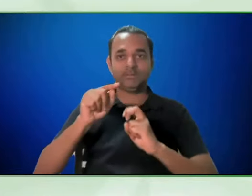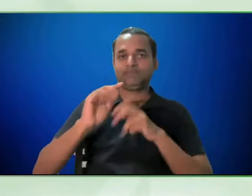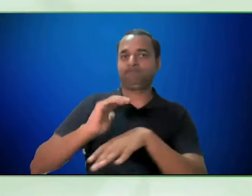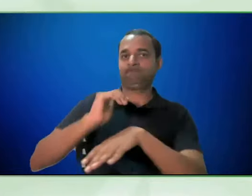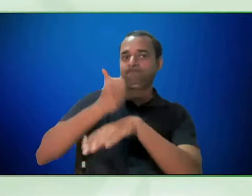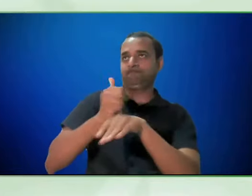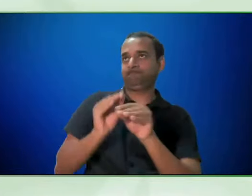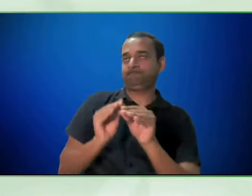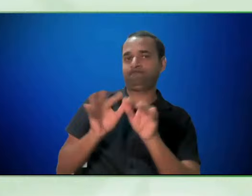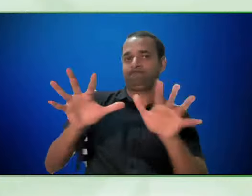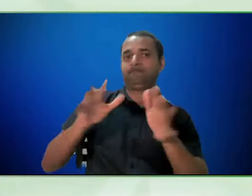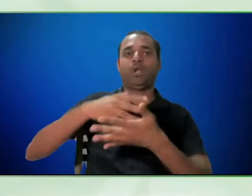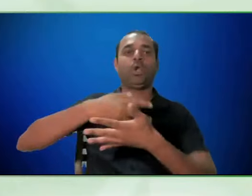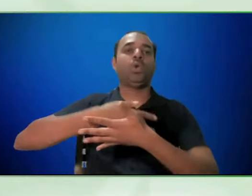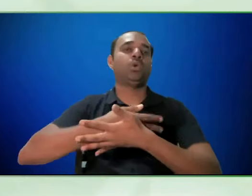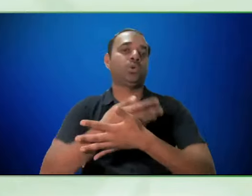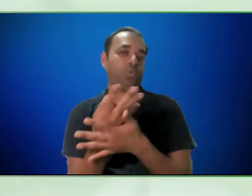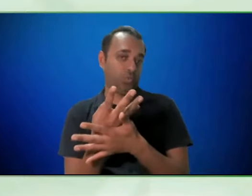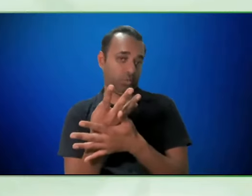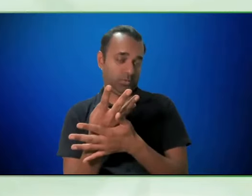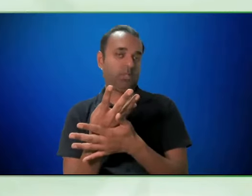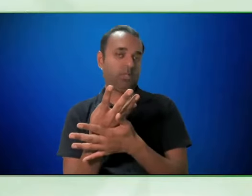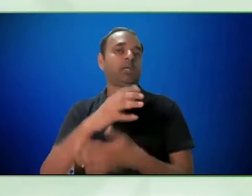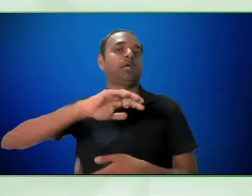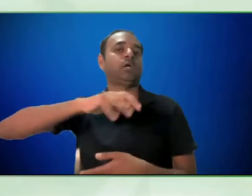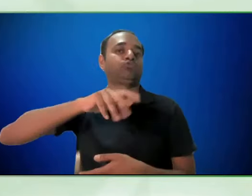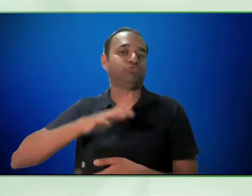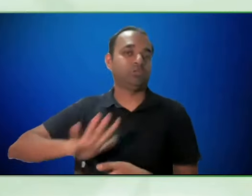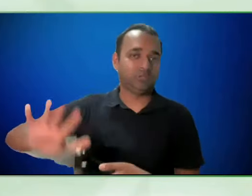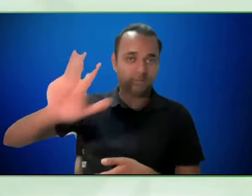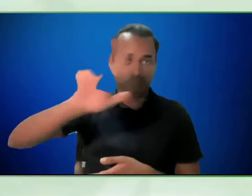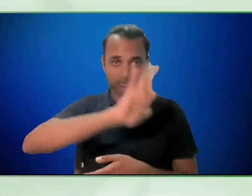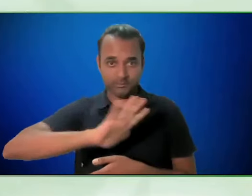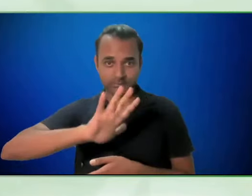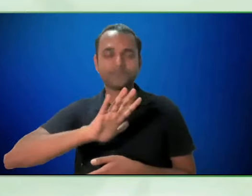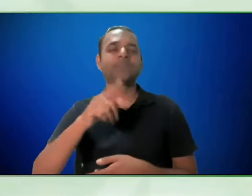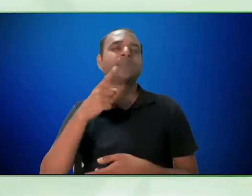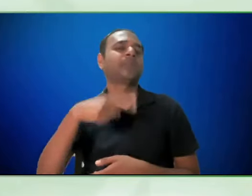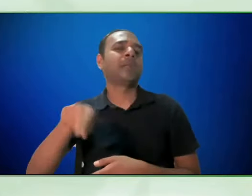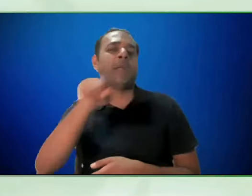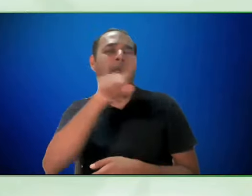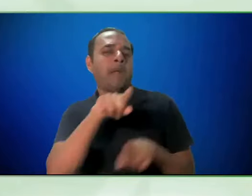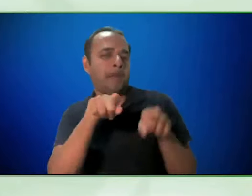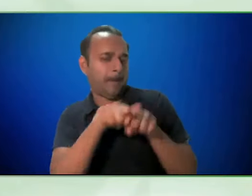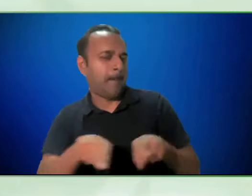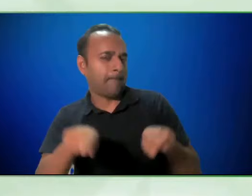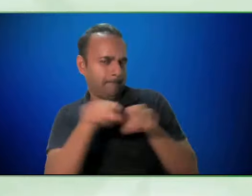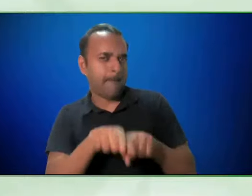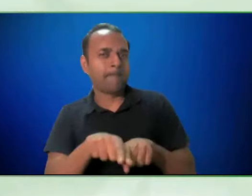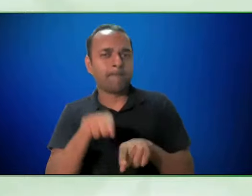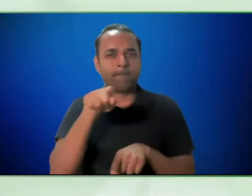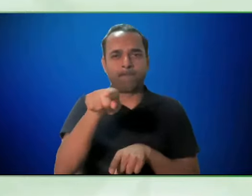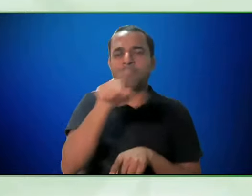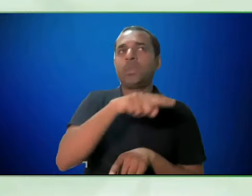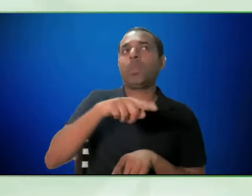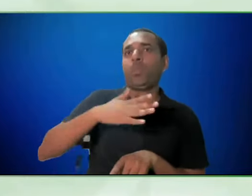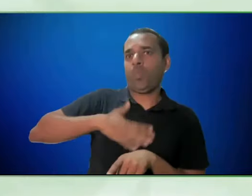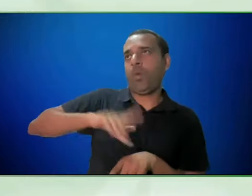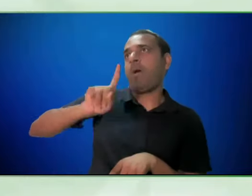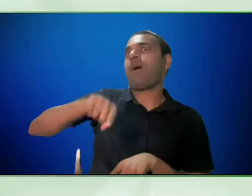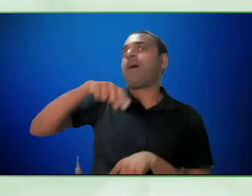an international at first, Nordic mapping of different kinds of studies